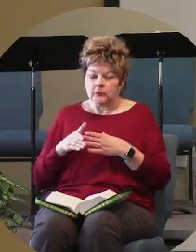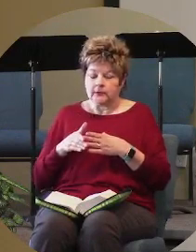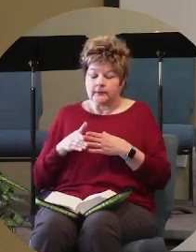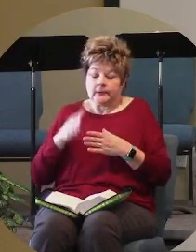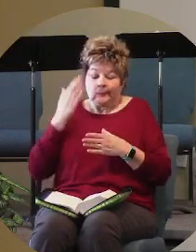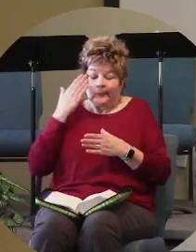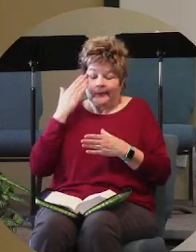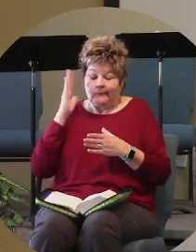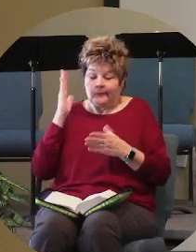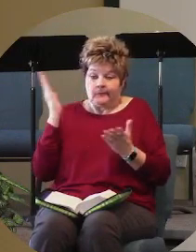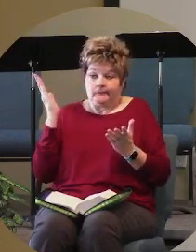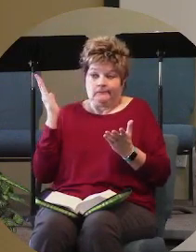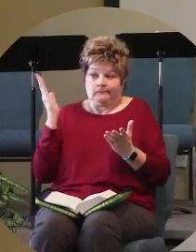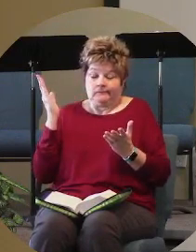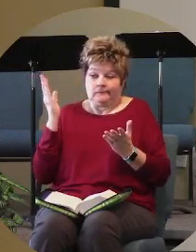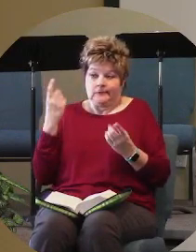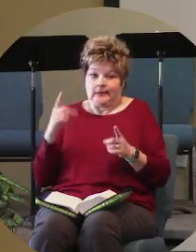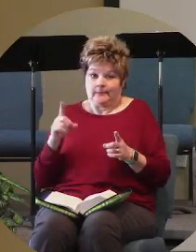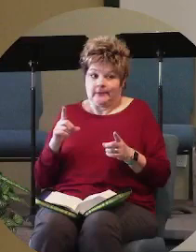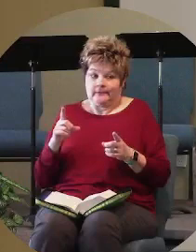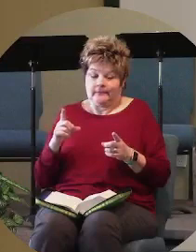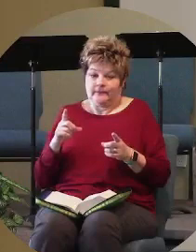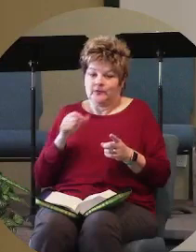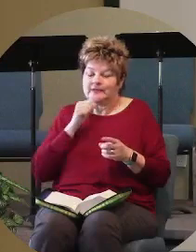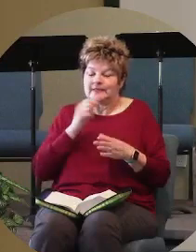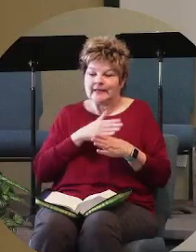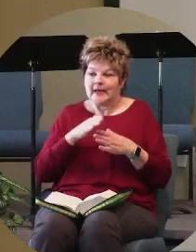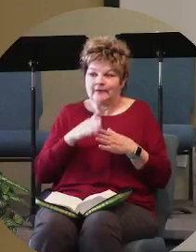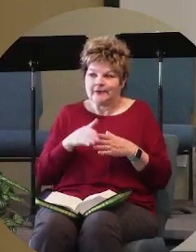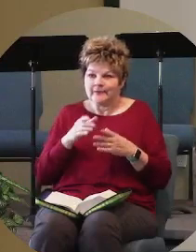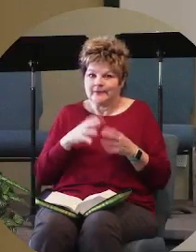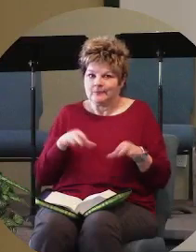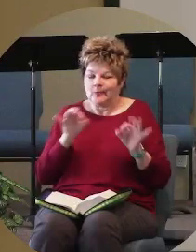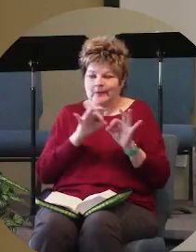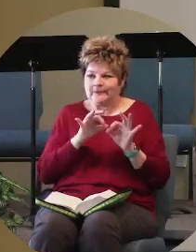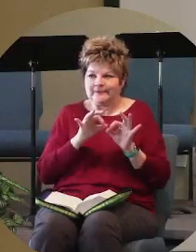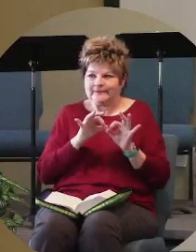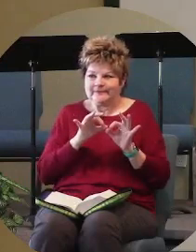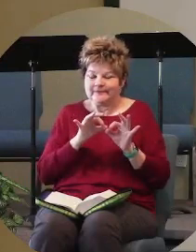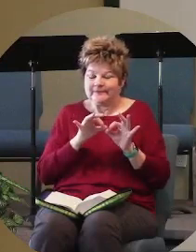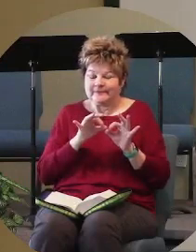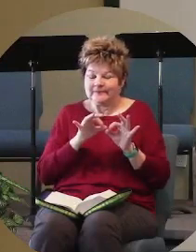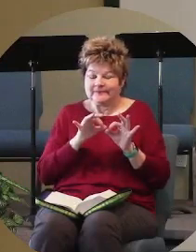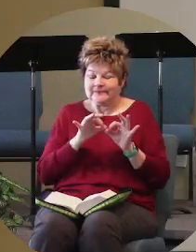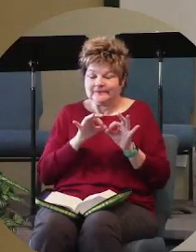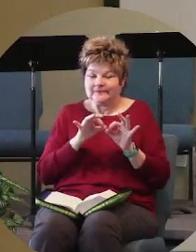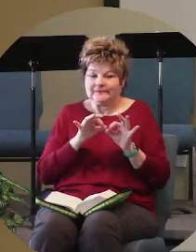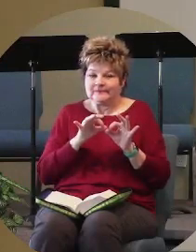to. So it's not the outcome that matters.